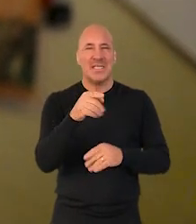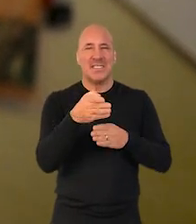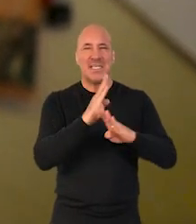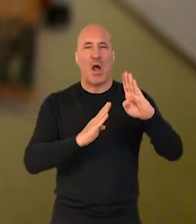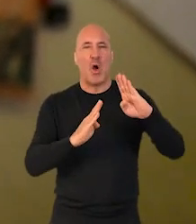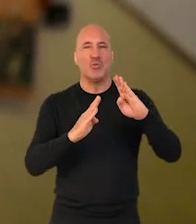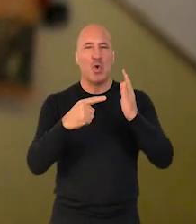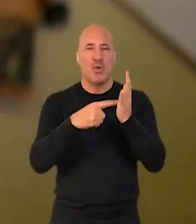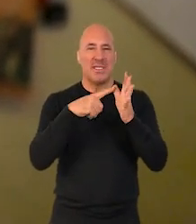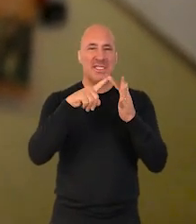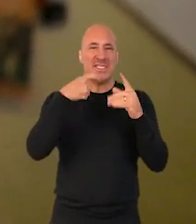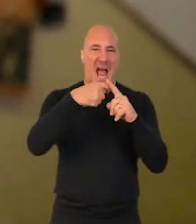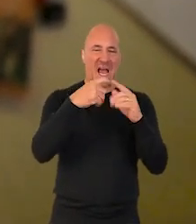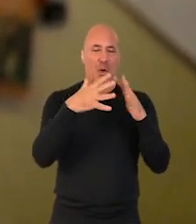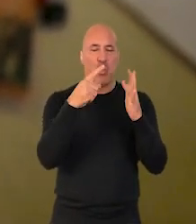is the